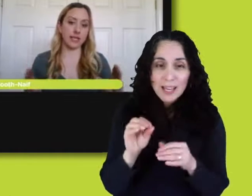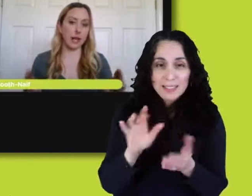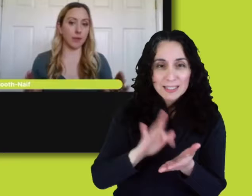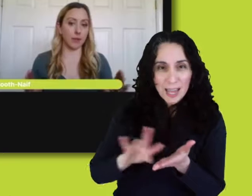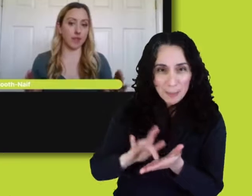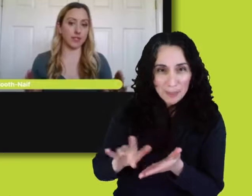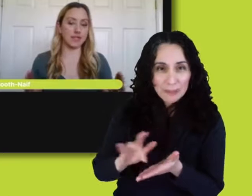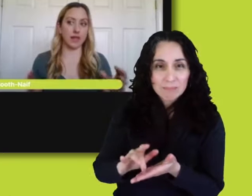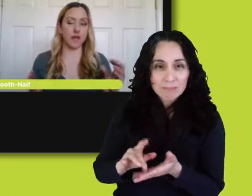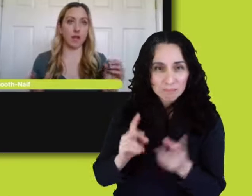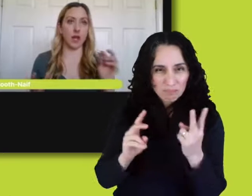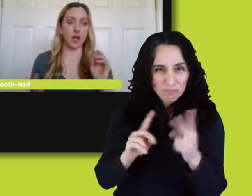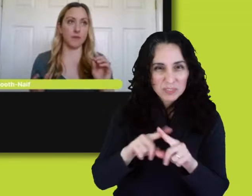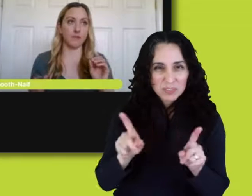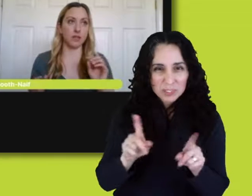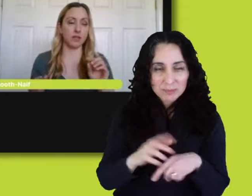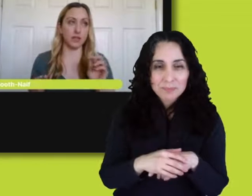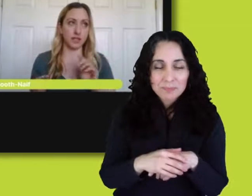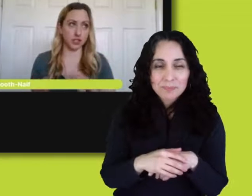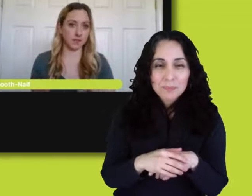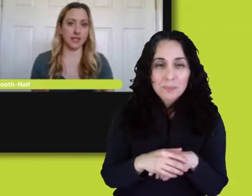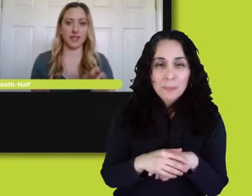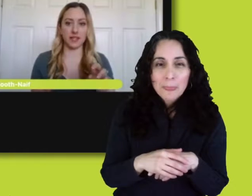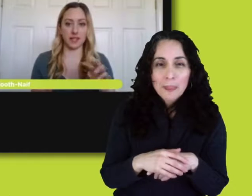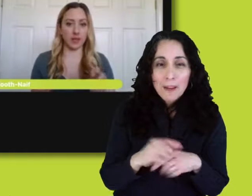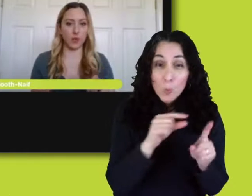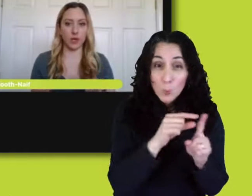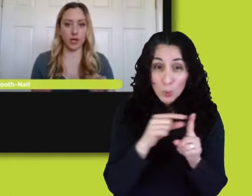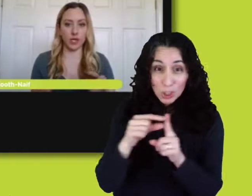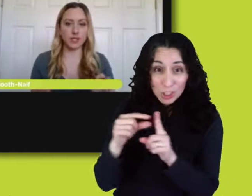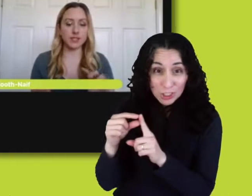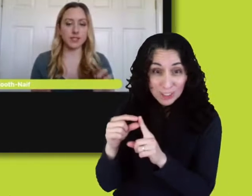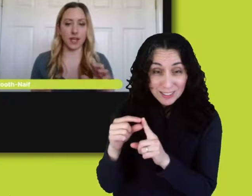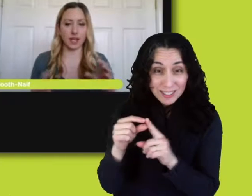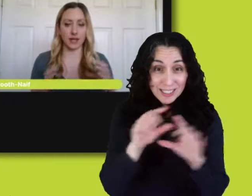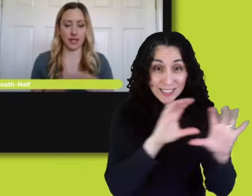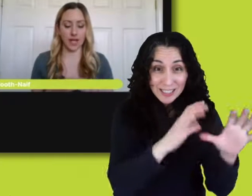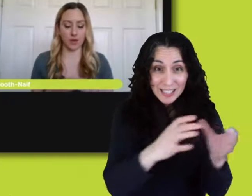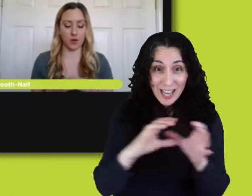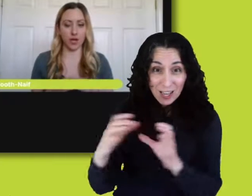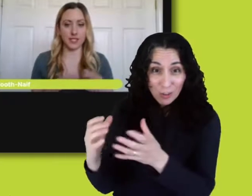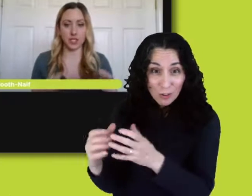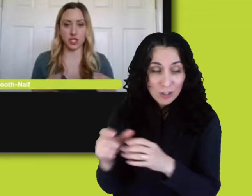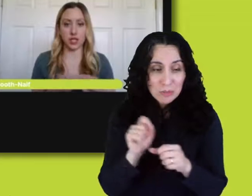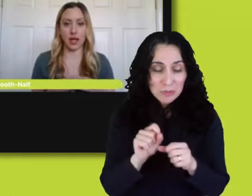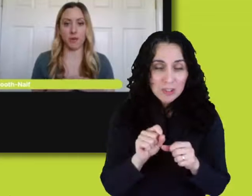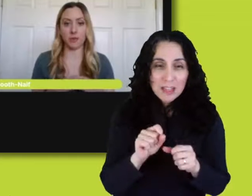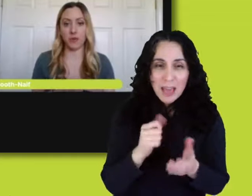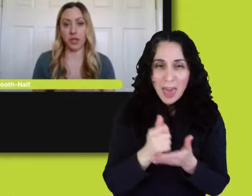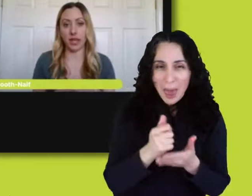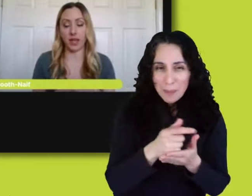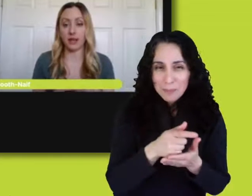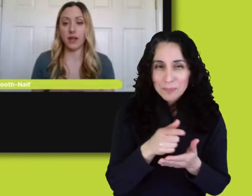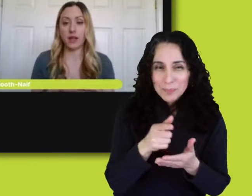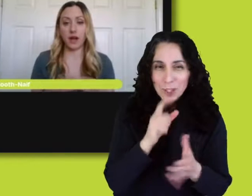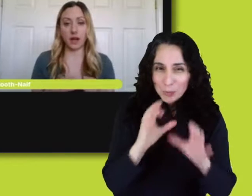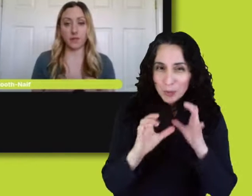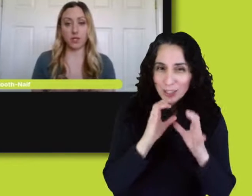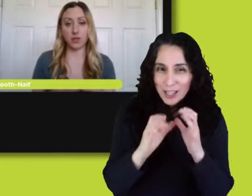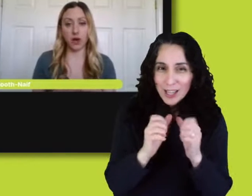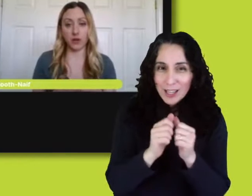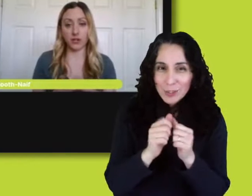there's tablet ones, and it's just basically like words and in categories, and she can help